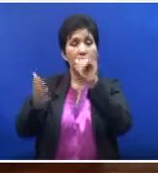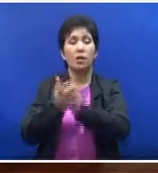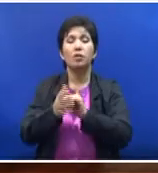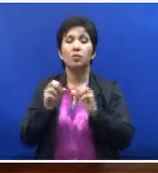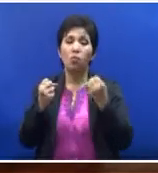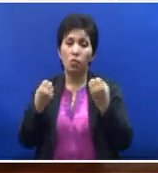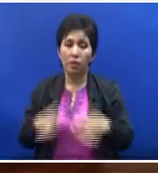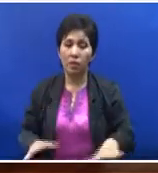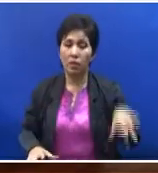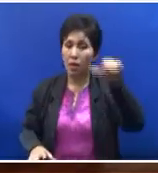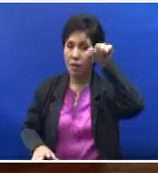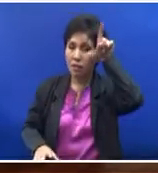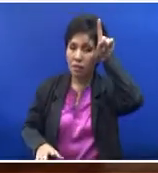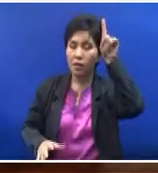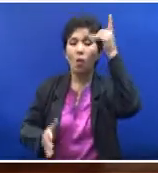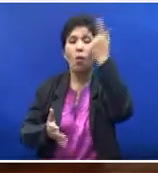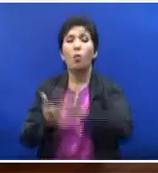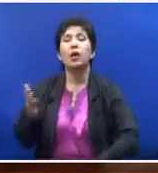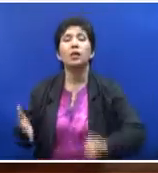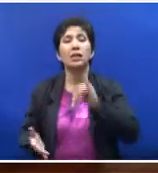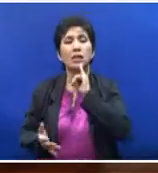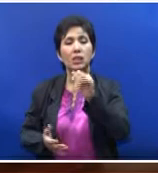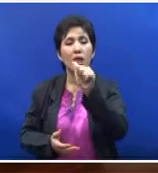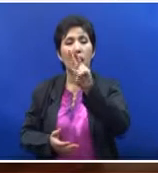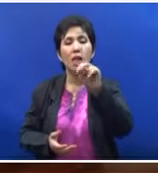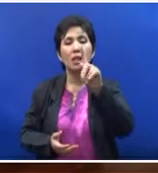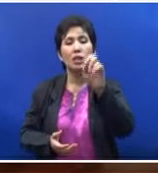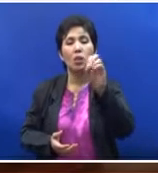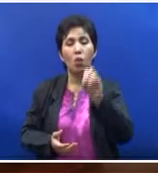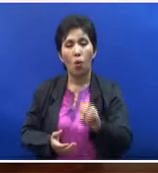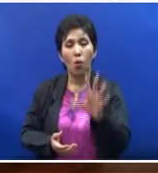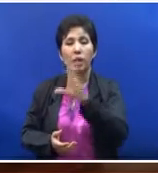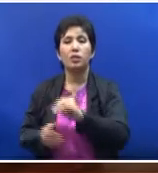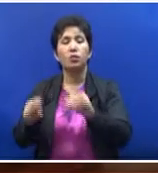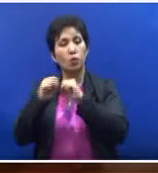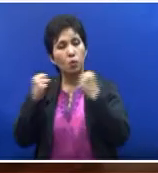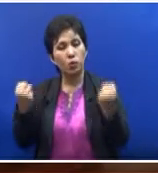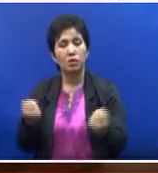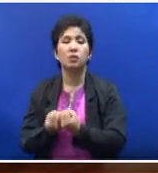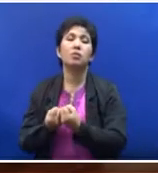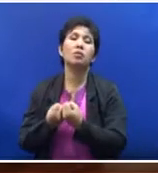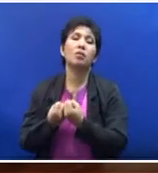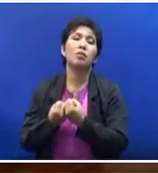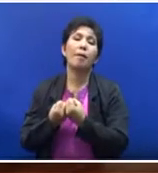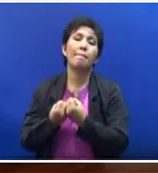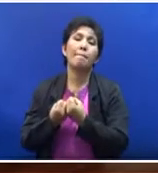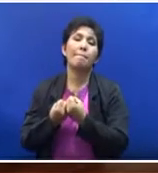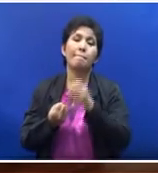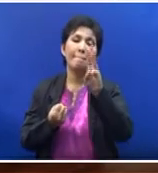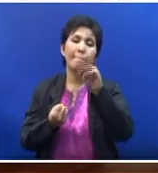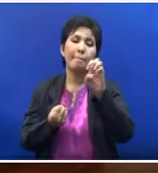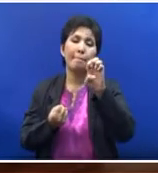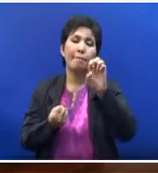you already understand what is anthropological methodology and sociological